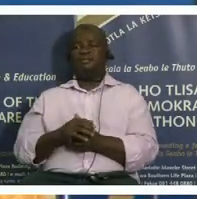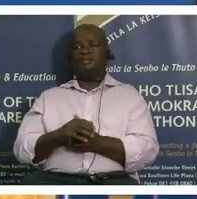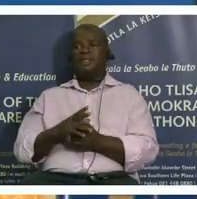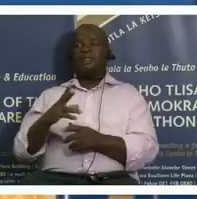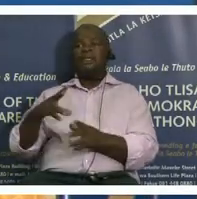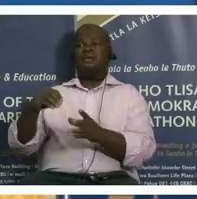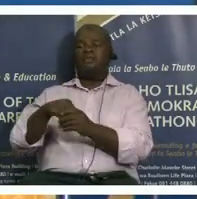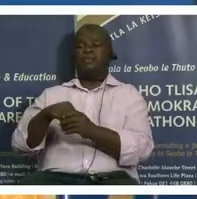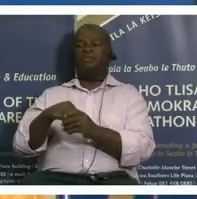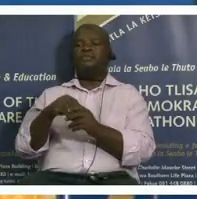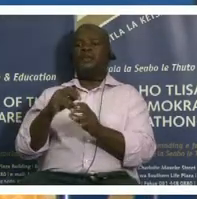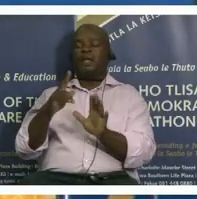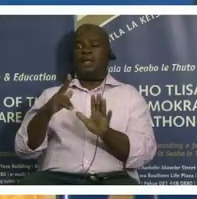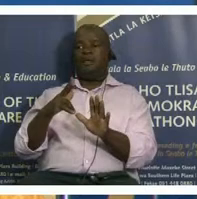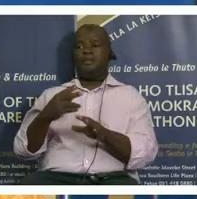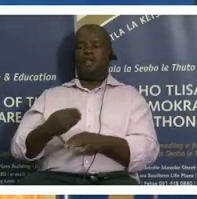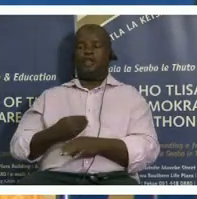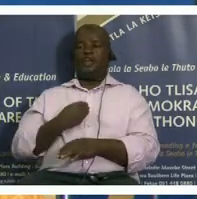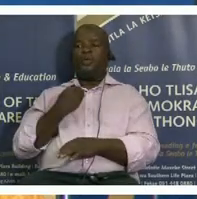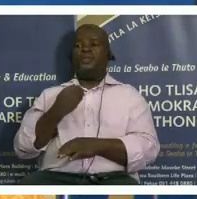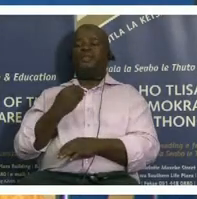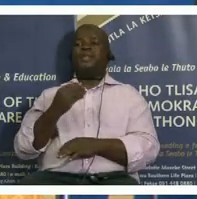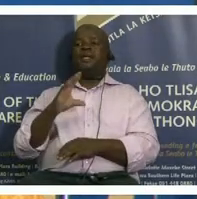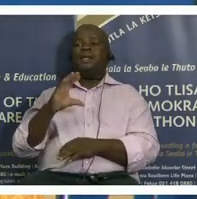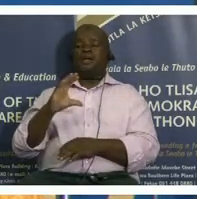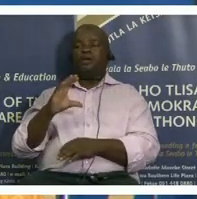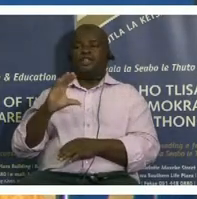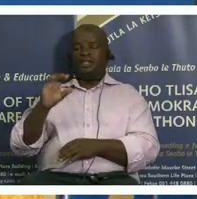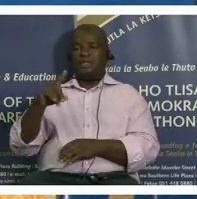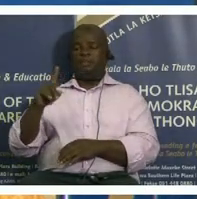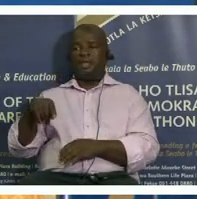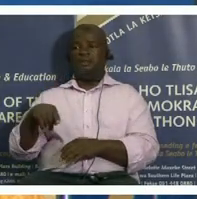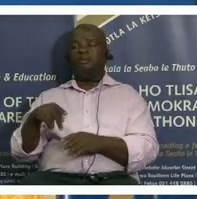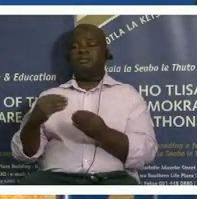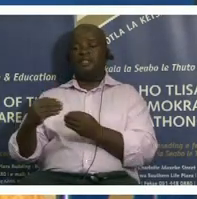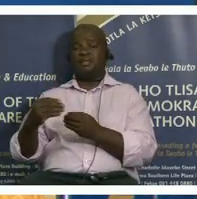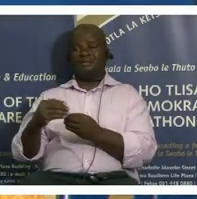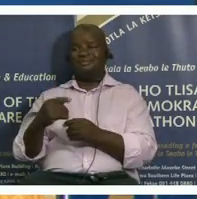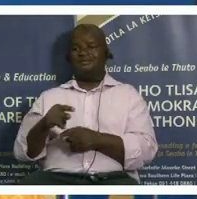8 youth-owned contractor development program businesses.